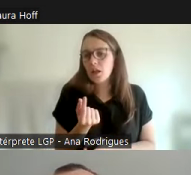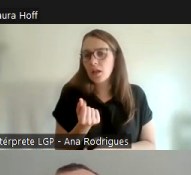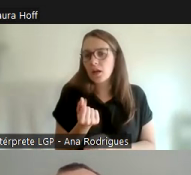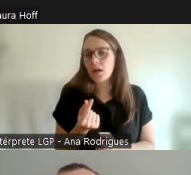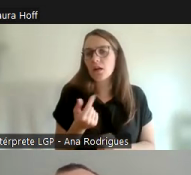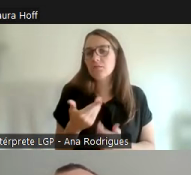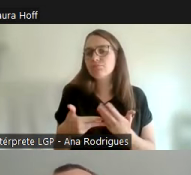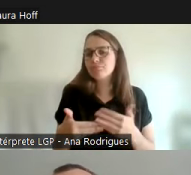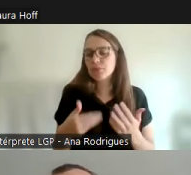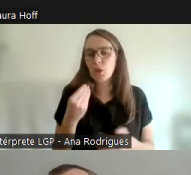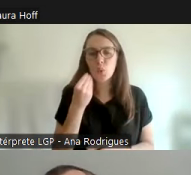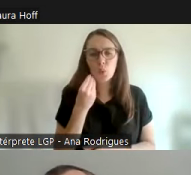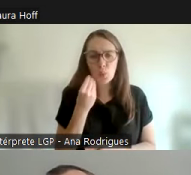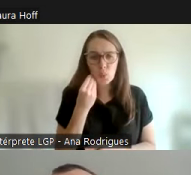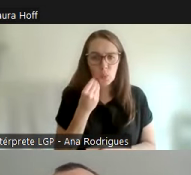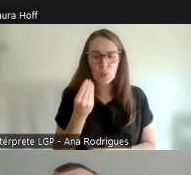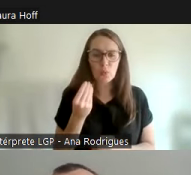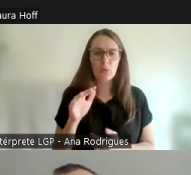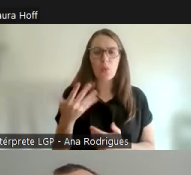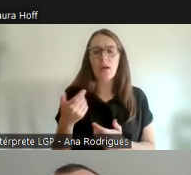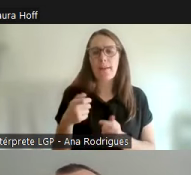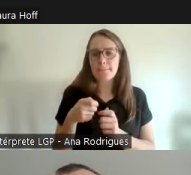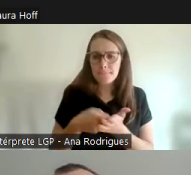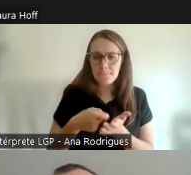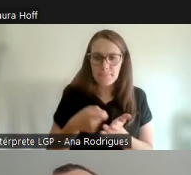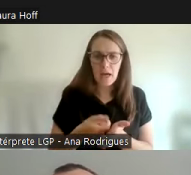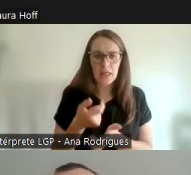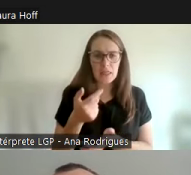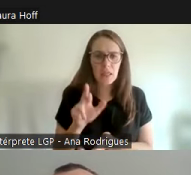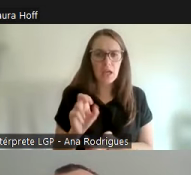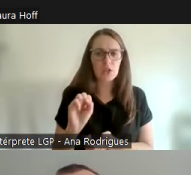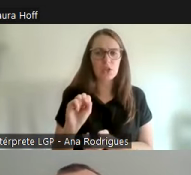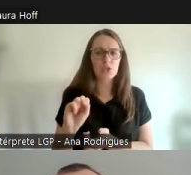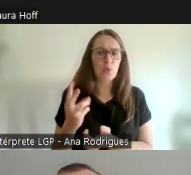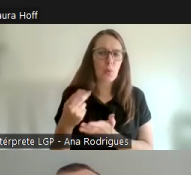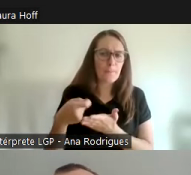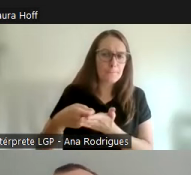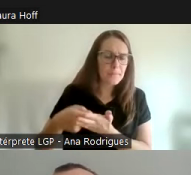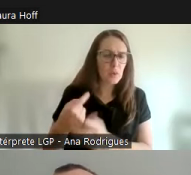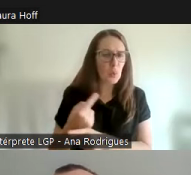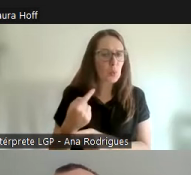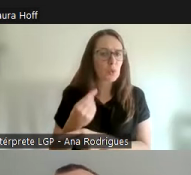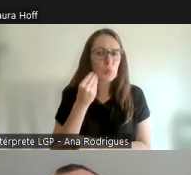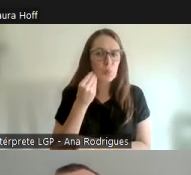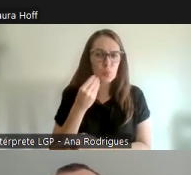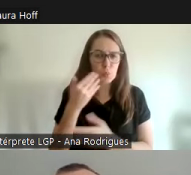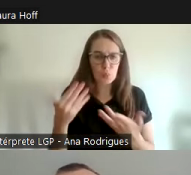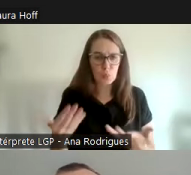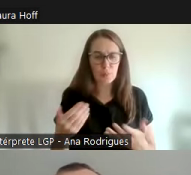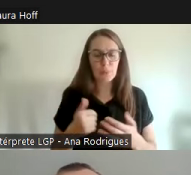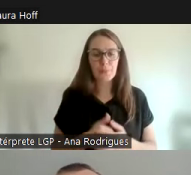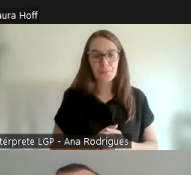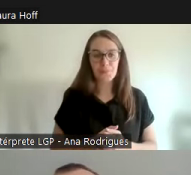issues, the fees, and what kind of allowances you can get at